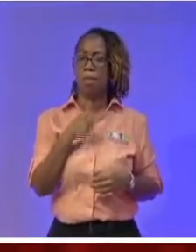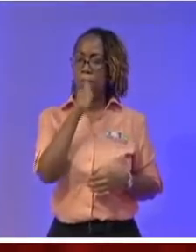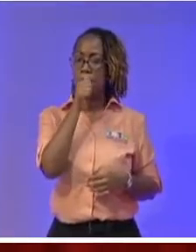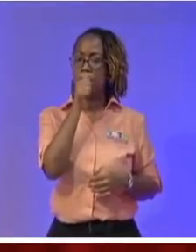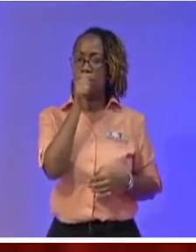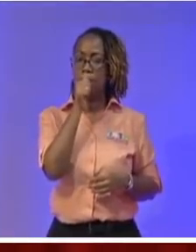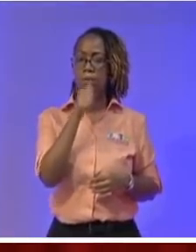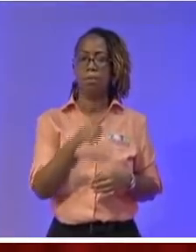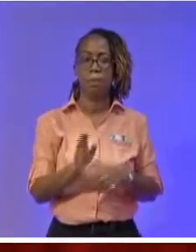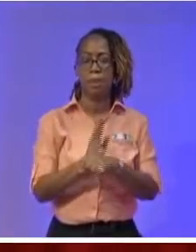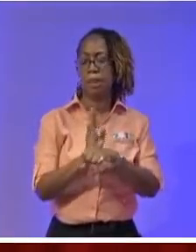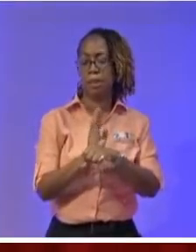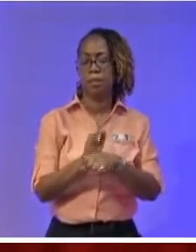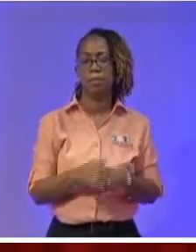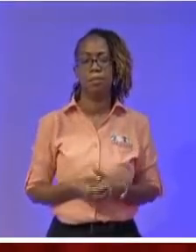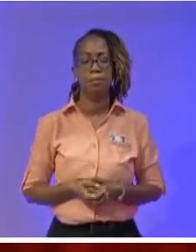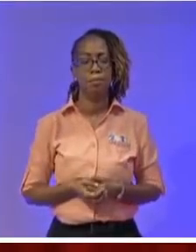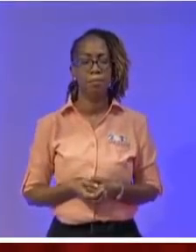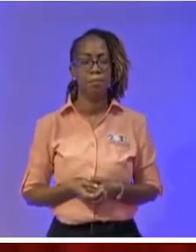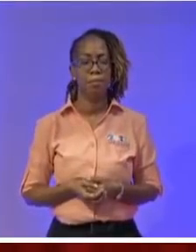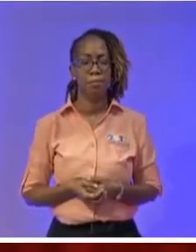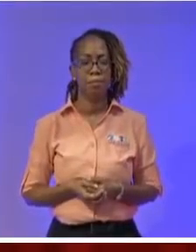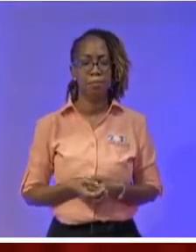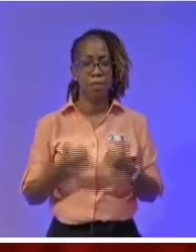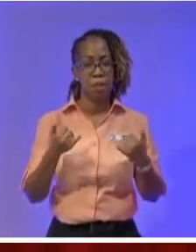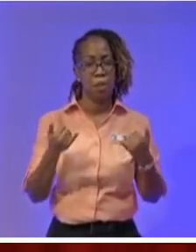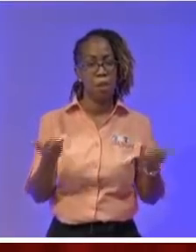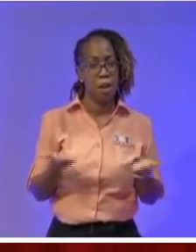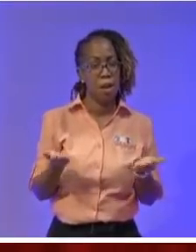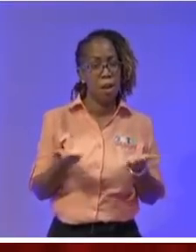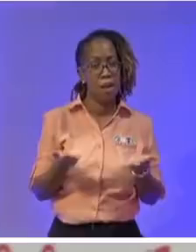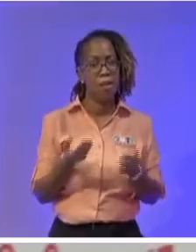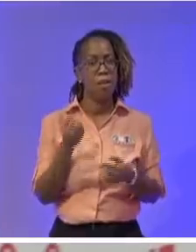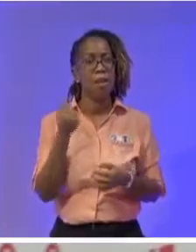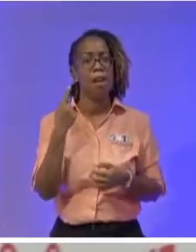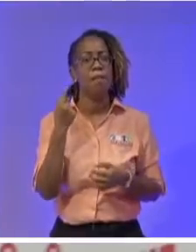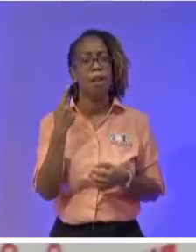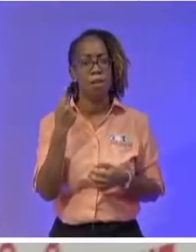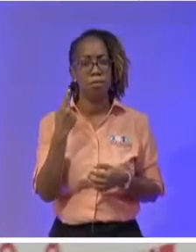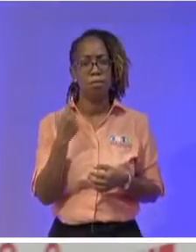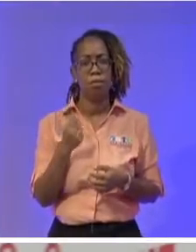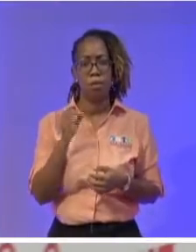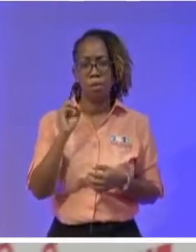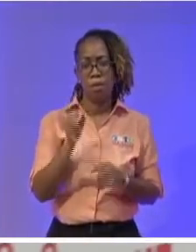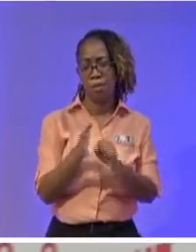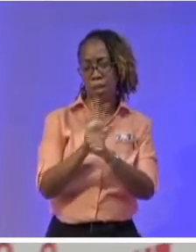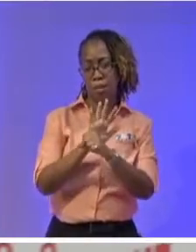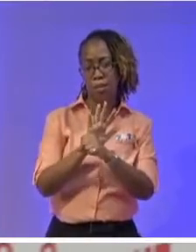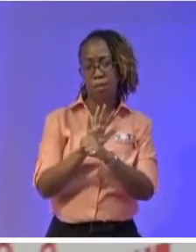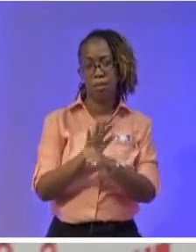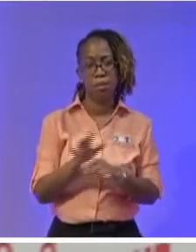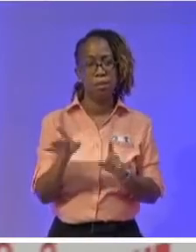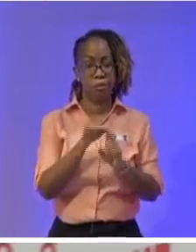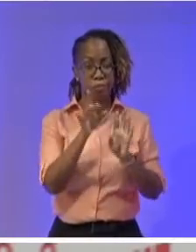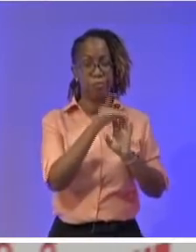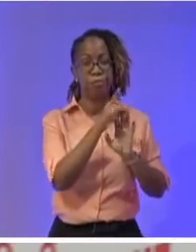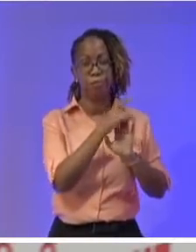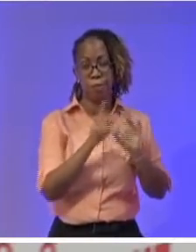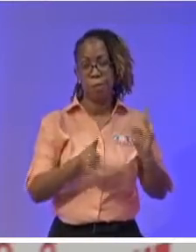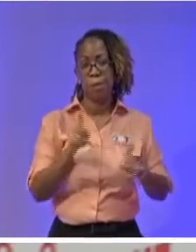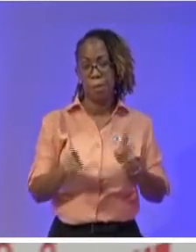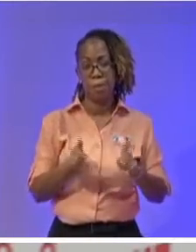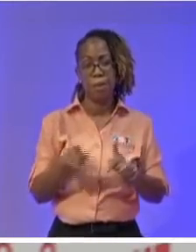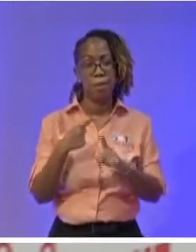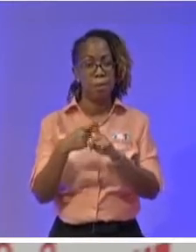So far, we have reported 11 confirmed cases of this variant of concern in Trinidad and Tobago. Manifestations in